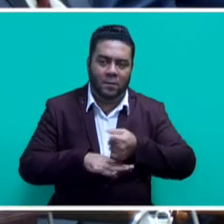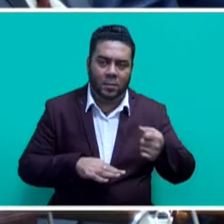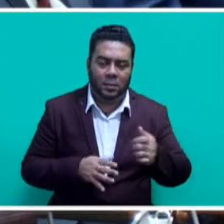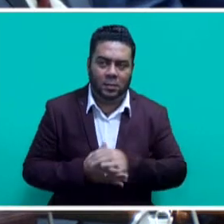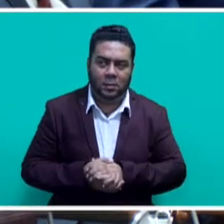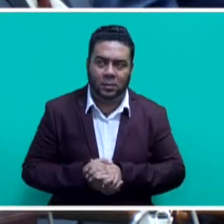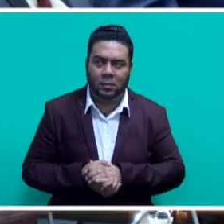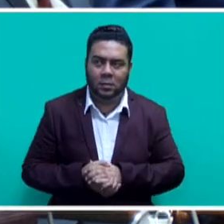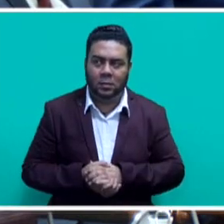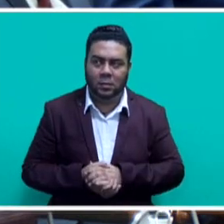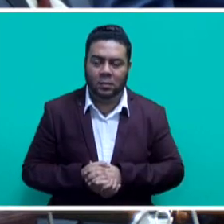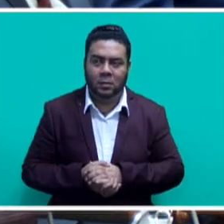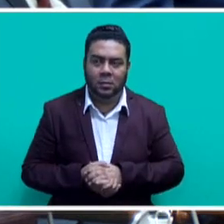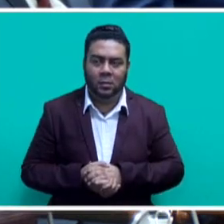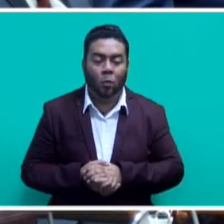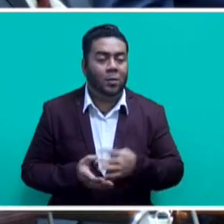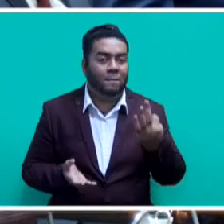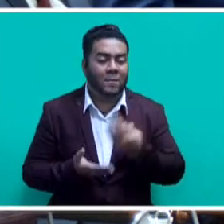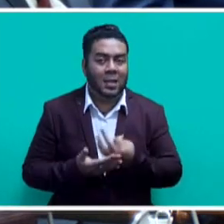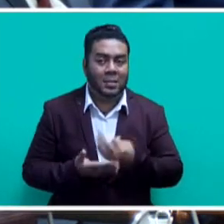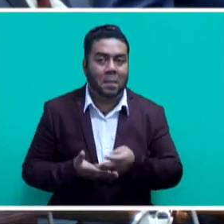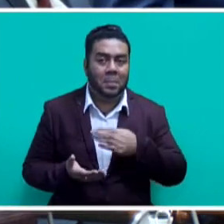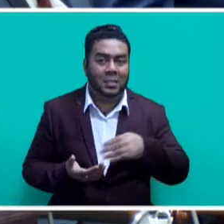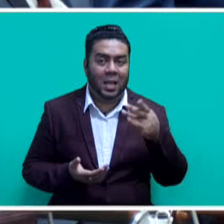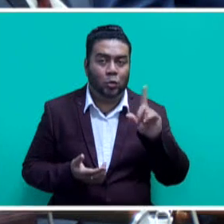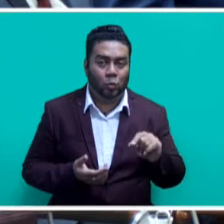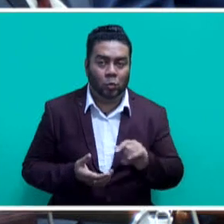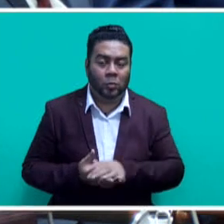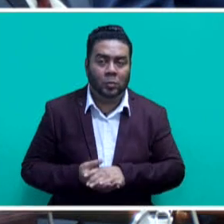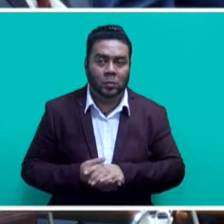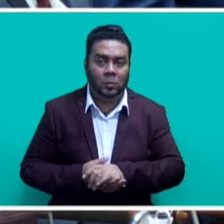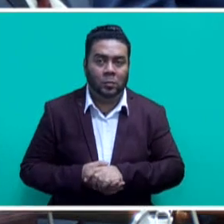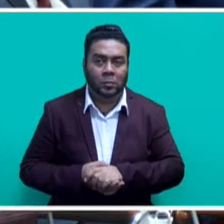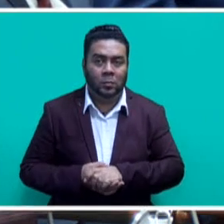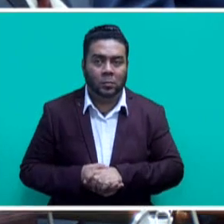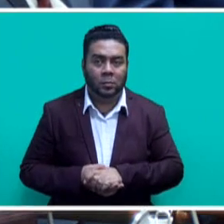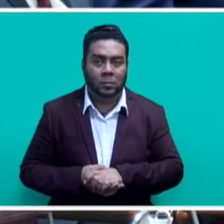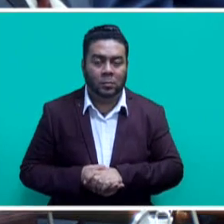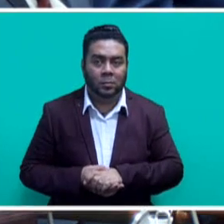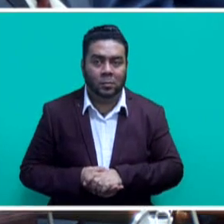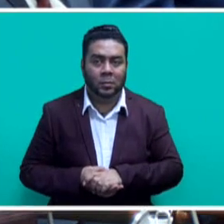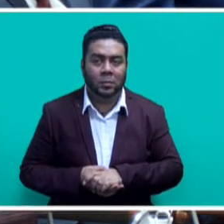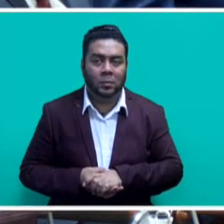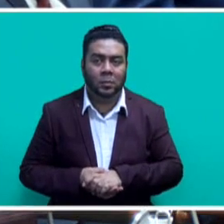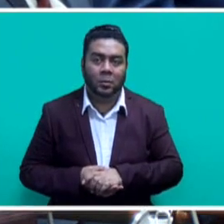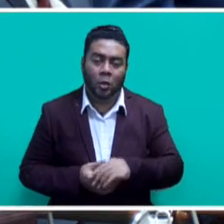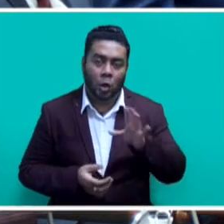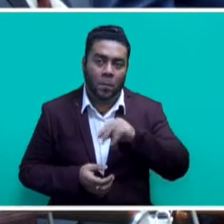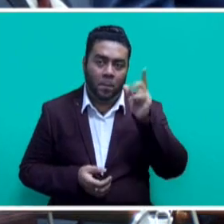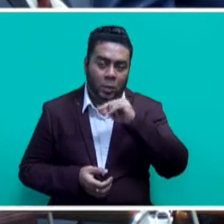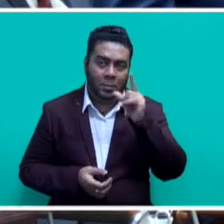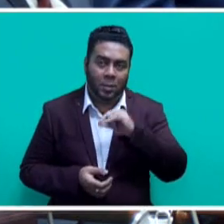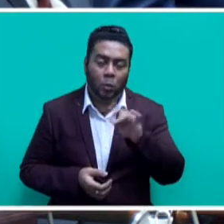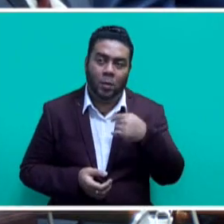said, what the Finance Minister did was remarkable indeed. However, it would not have been possible